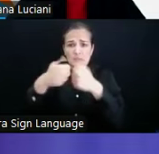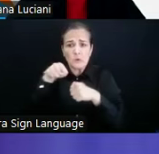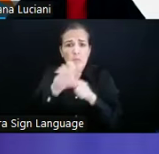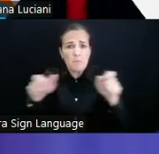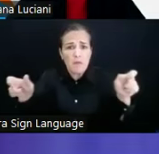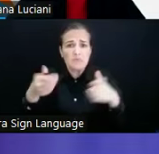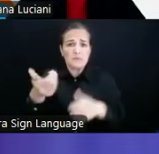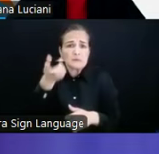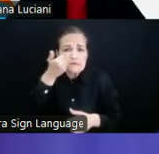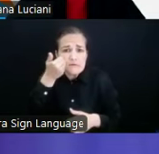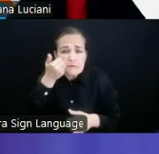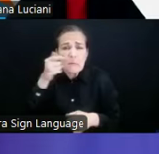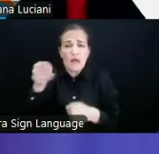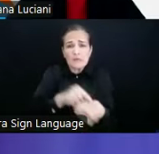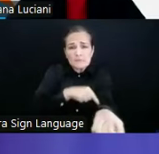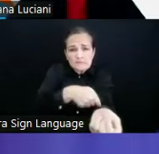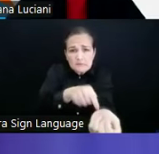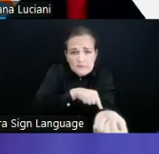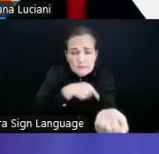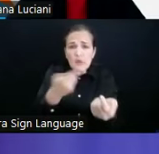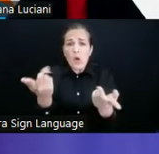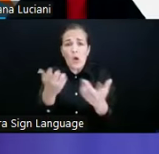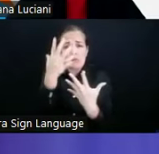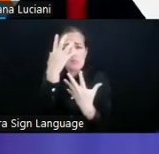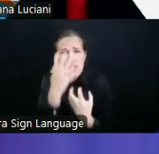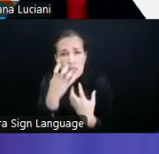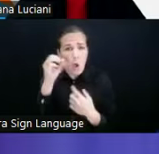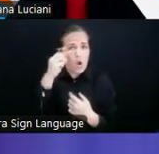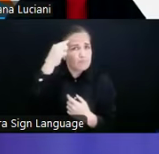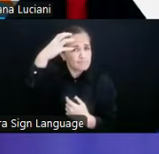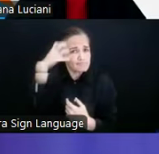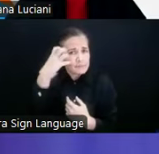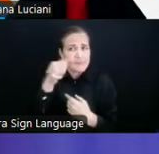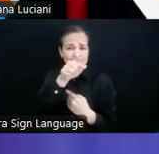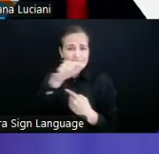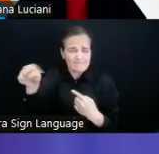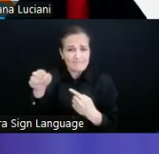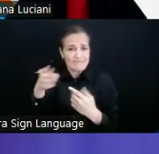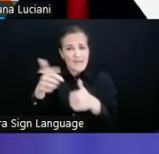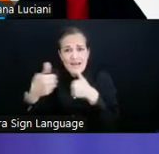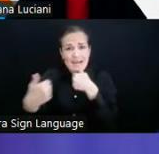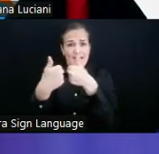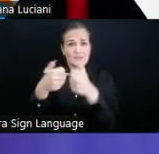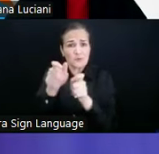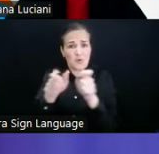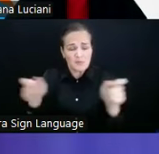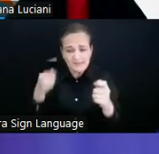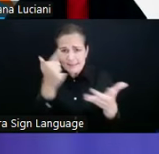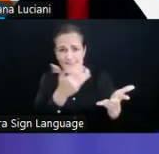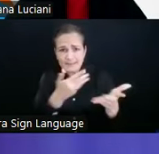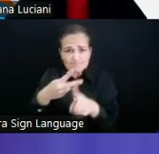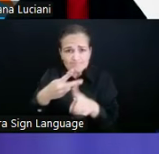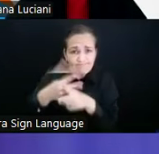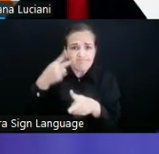risk of having diabetes, depression, or ACVs